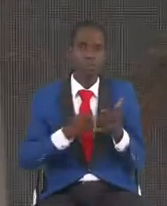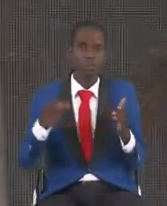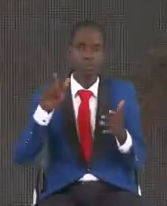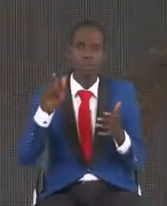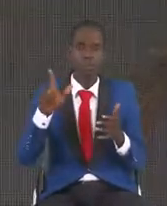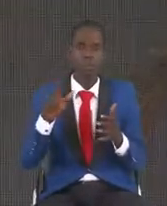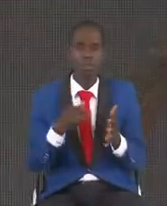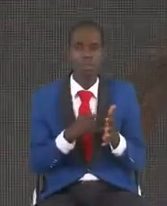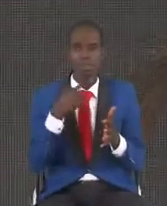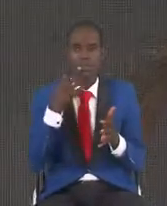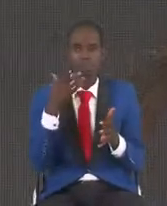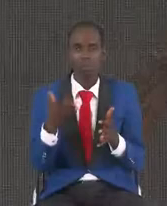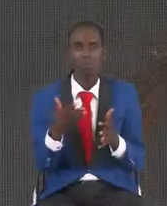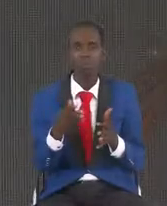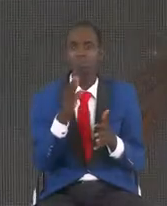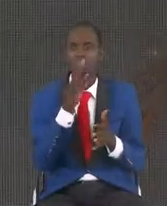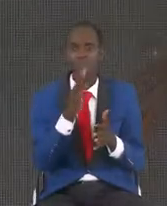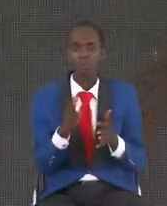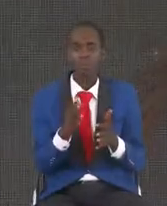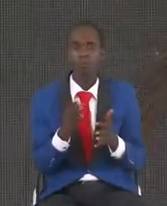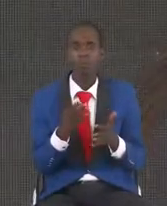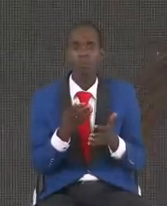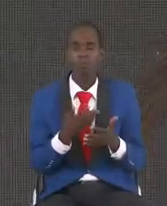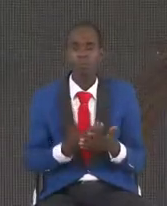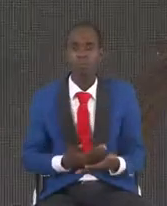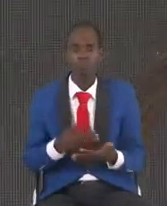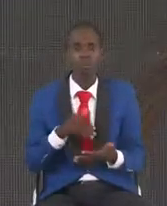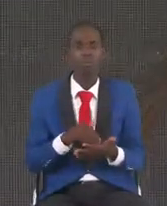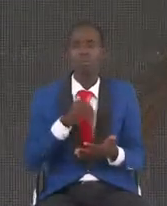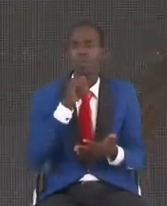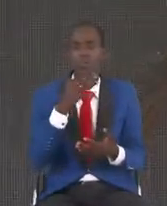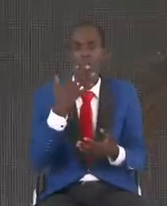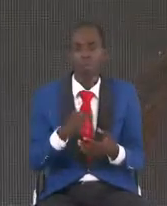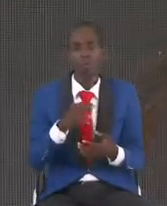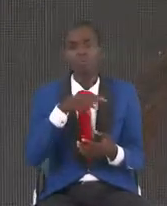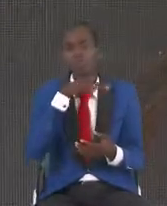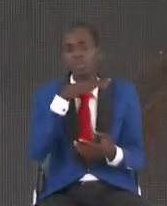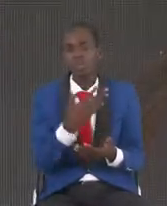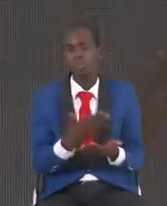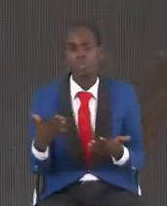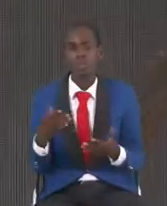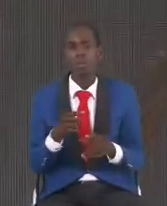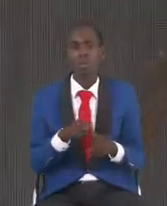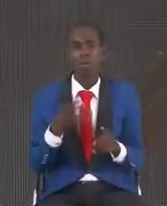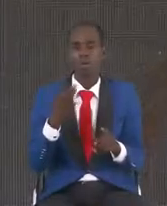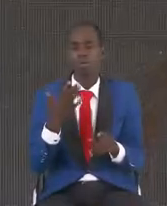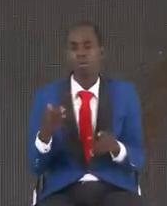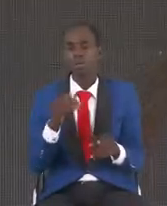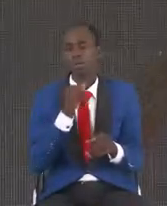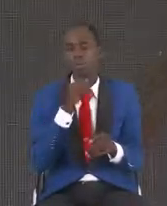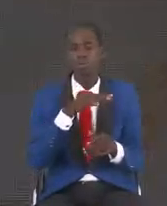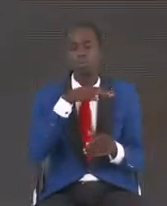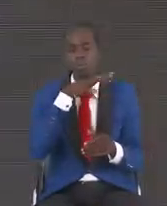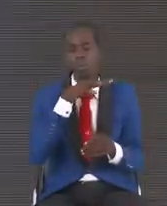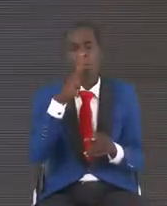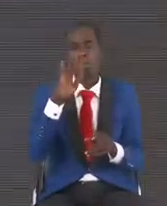says, being born again, not of corruptible seed, but of incorruptible, by the word